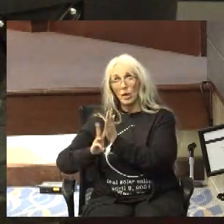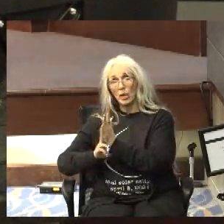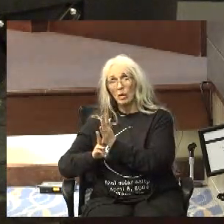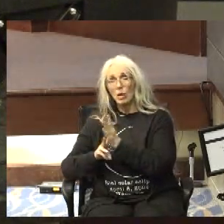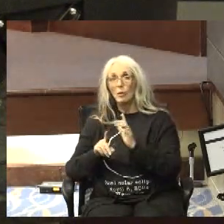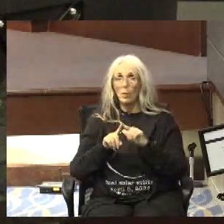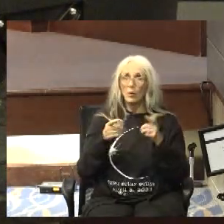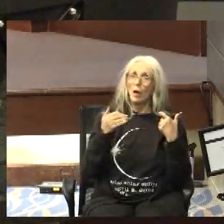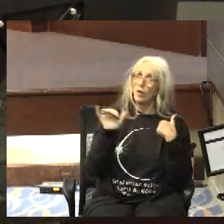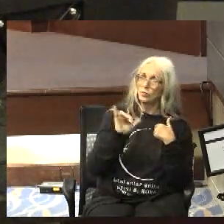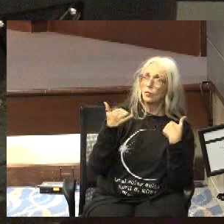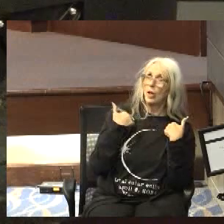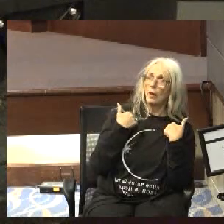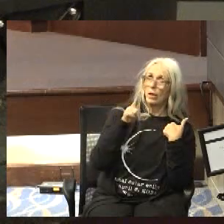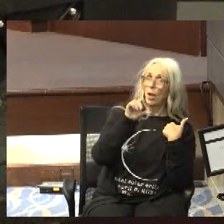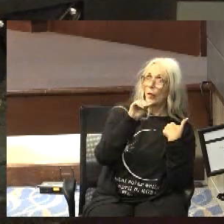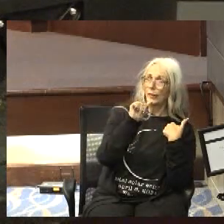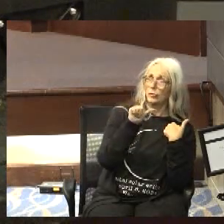pretty loyal local